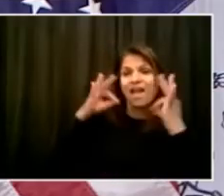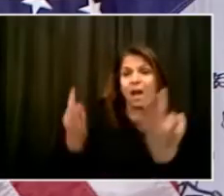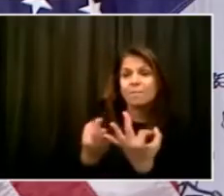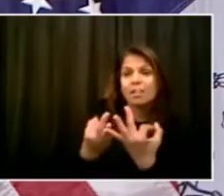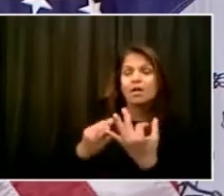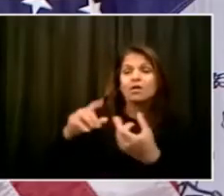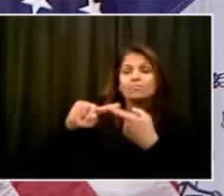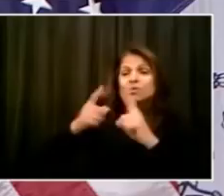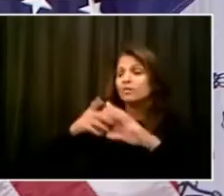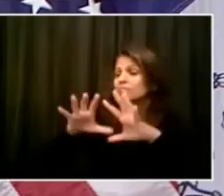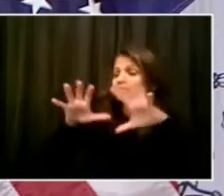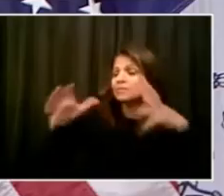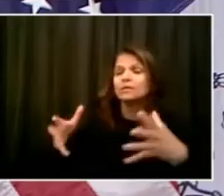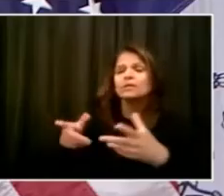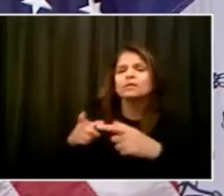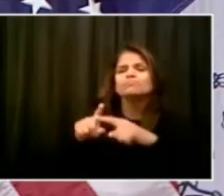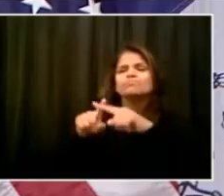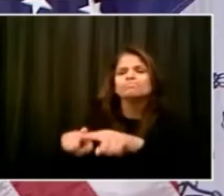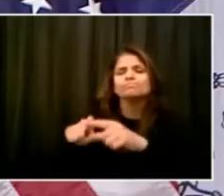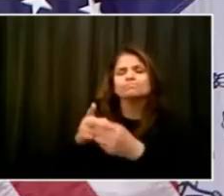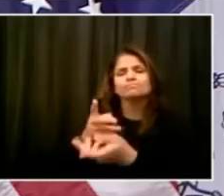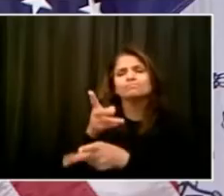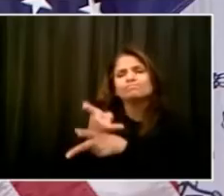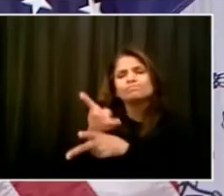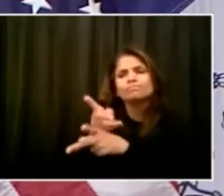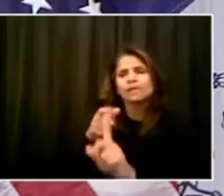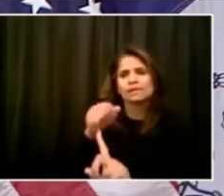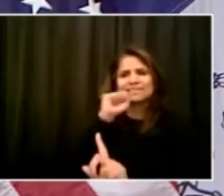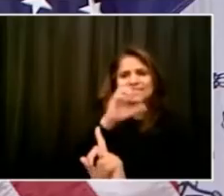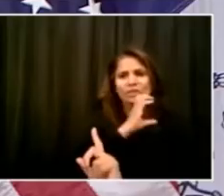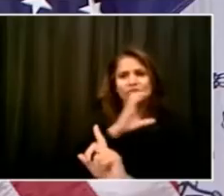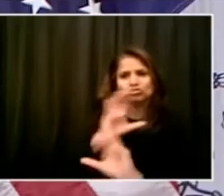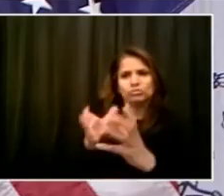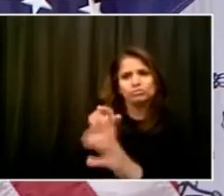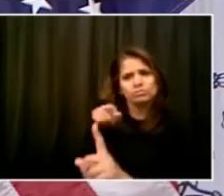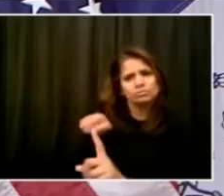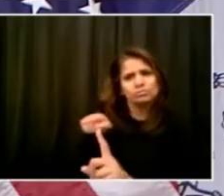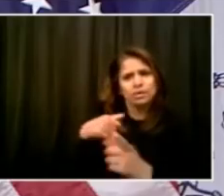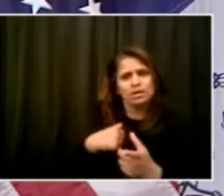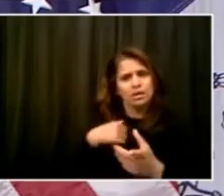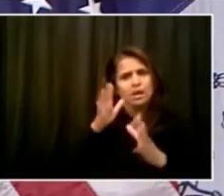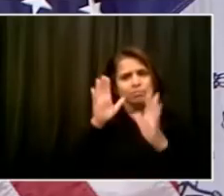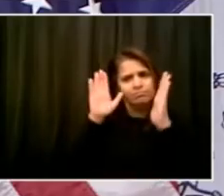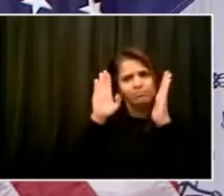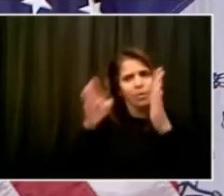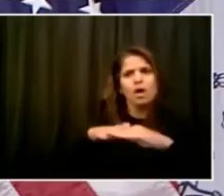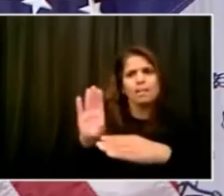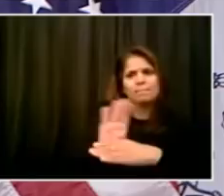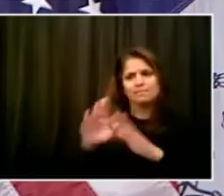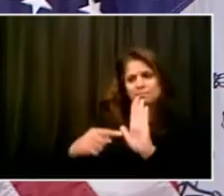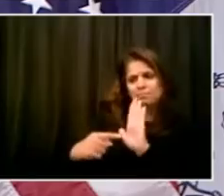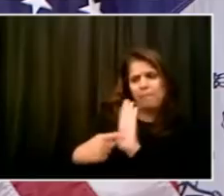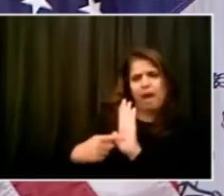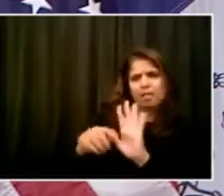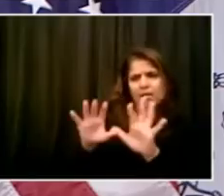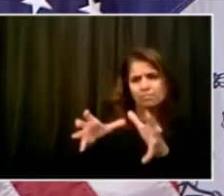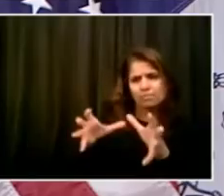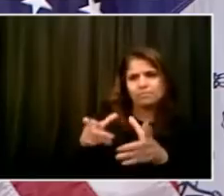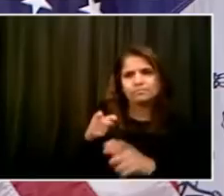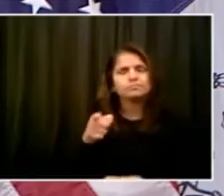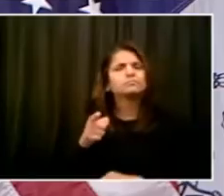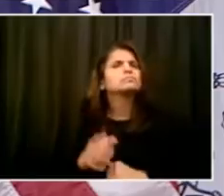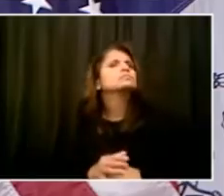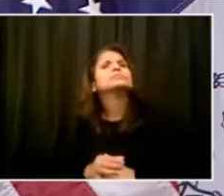workers, many of whom I've gotten to know because they're represented by Local 1199 SEIU, a union I've worked very, very closely